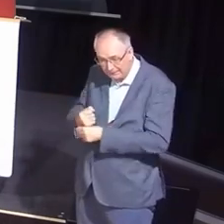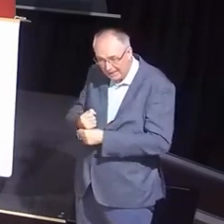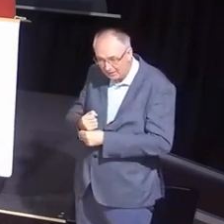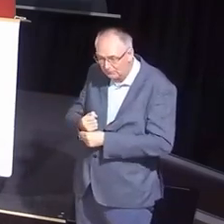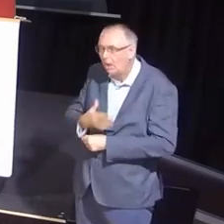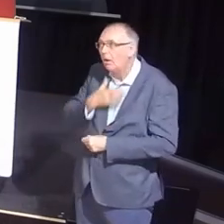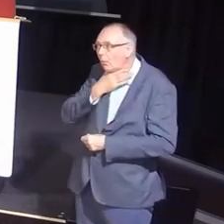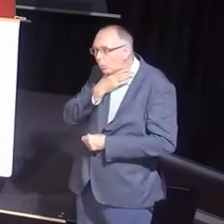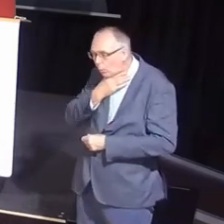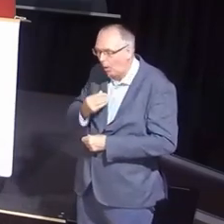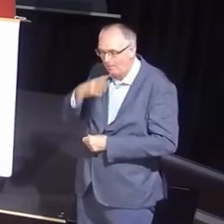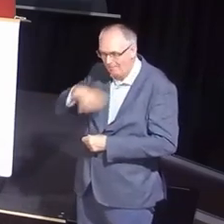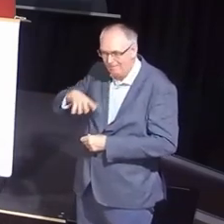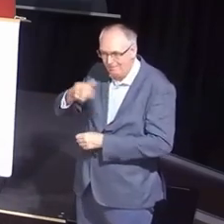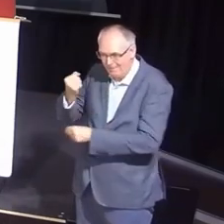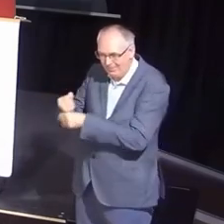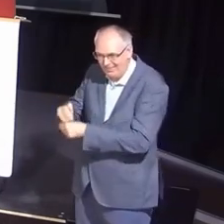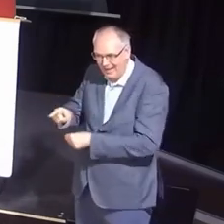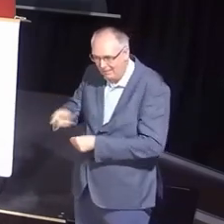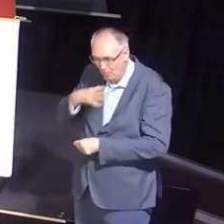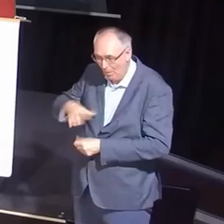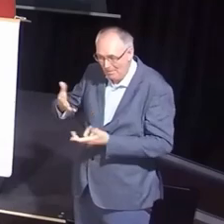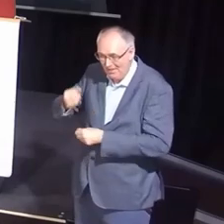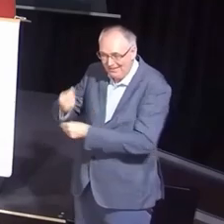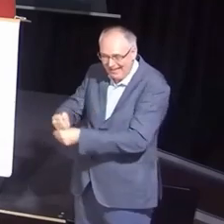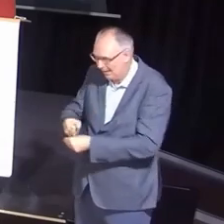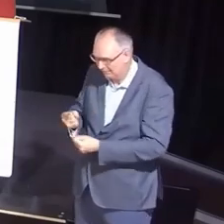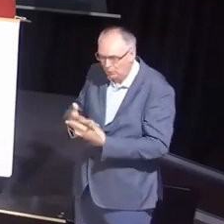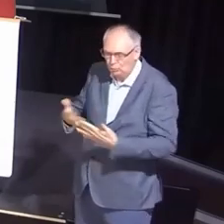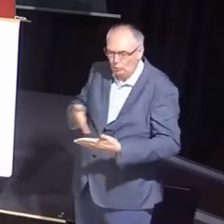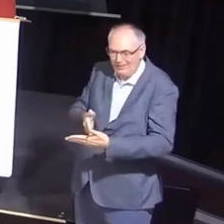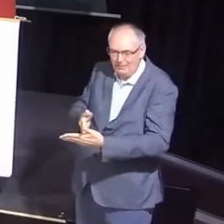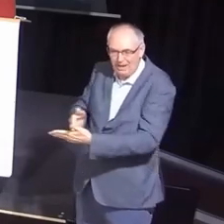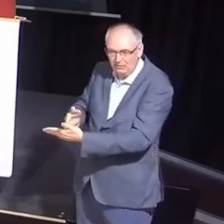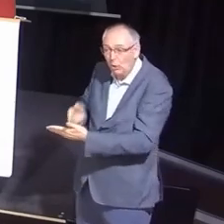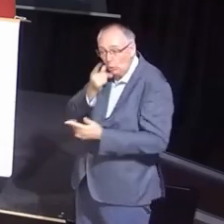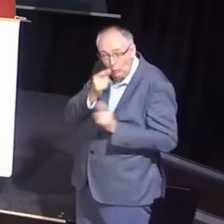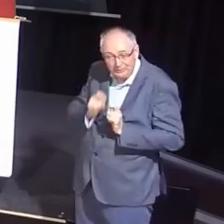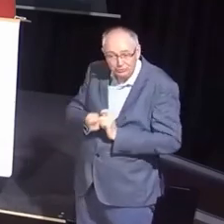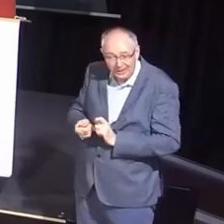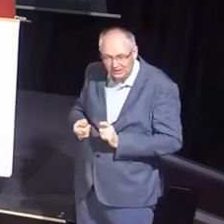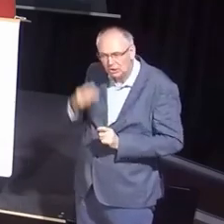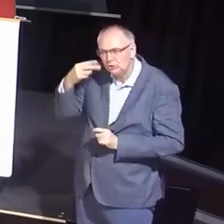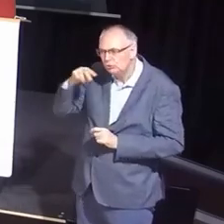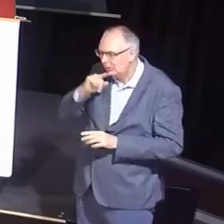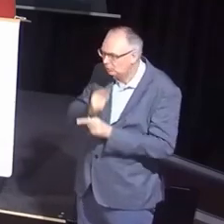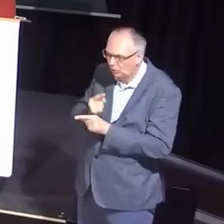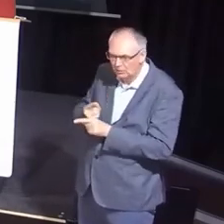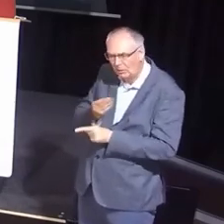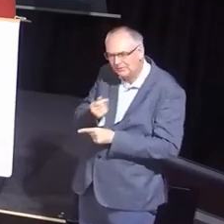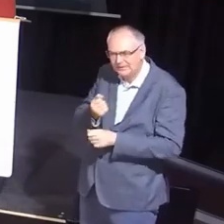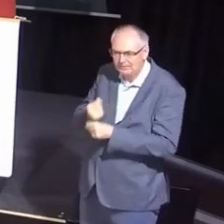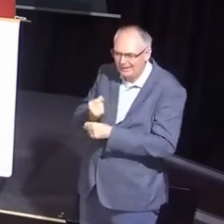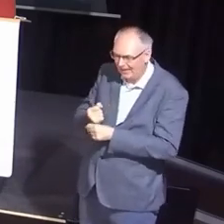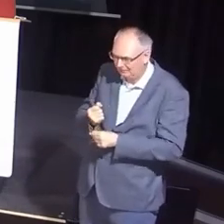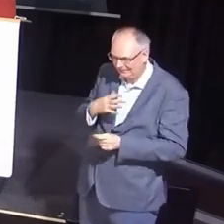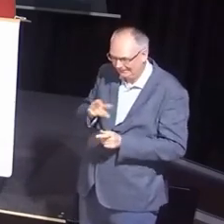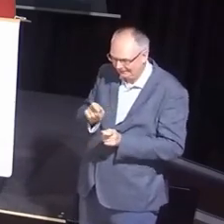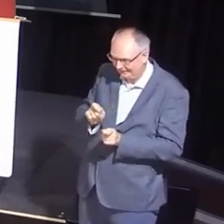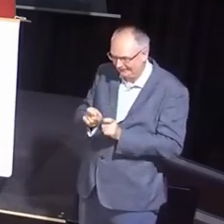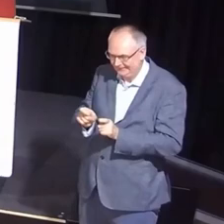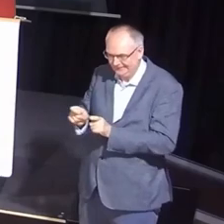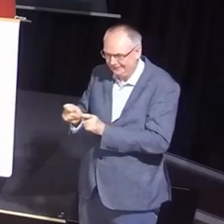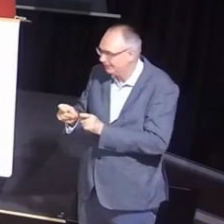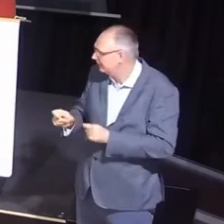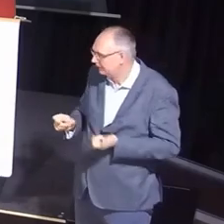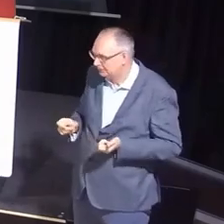play? Maybe they just have too many barriers that could be changed. Cherry mentioned some games that just had some things that had decisions